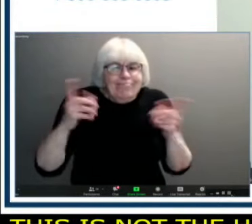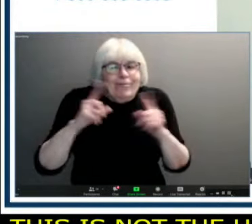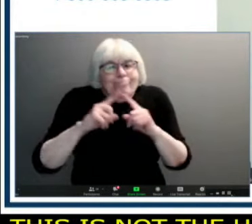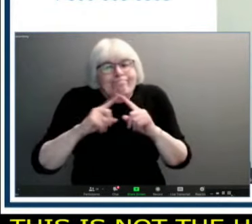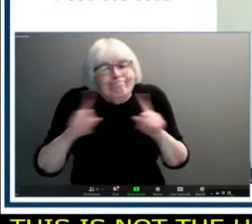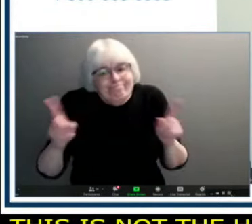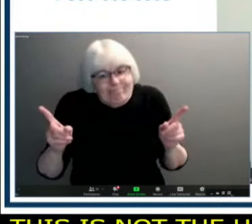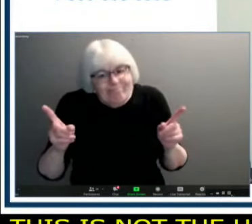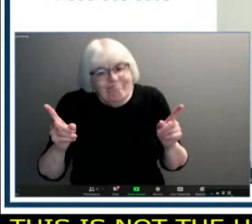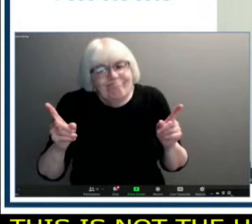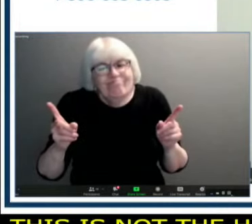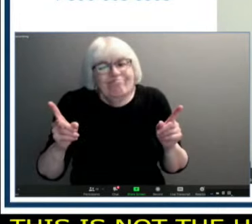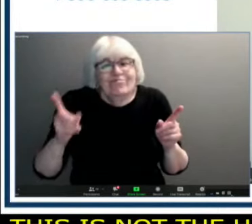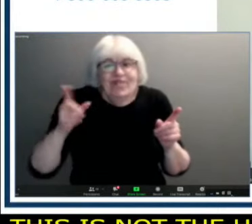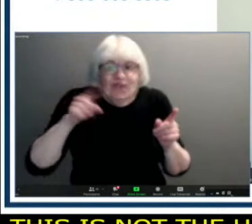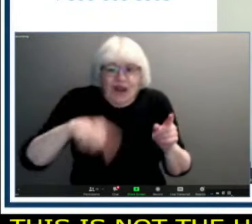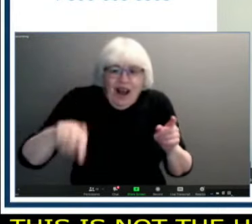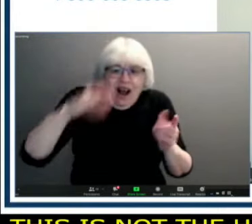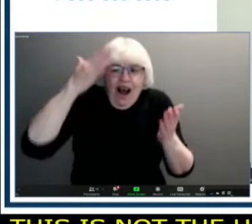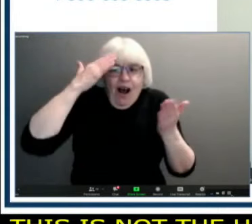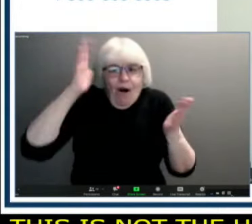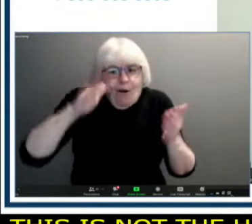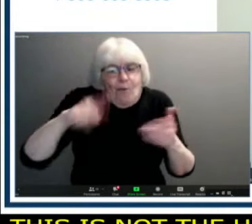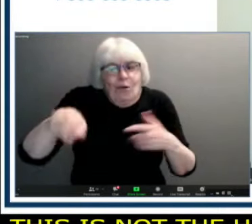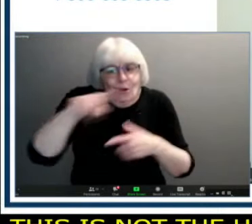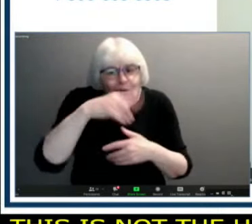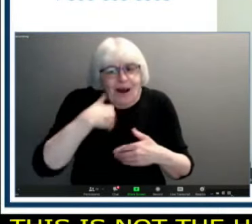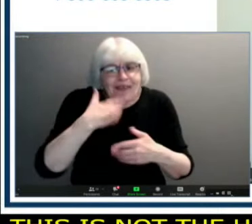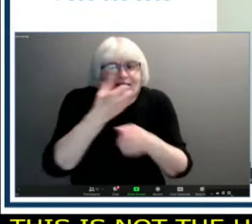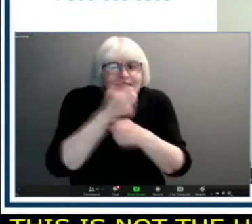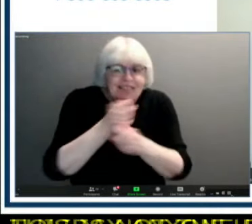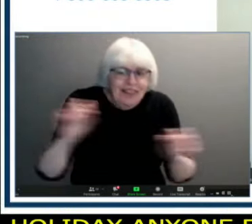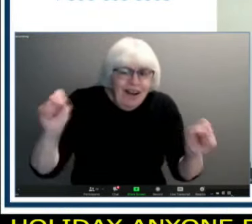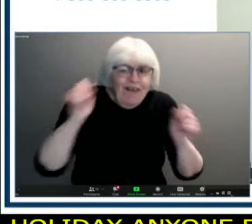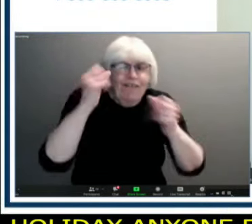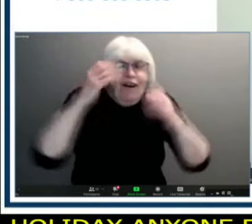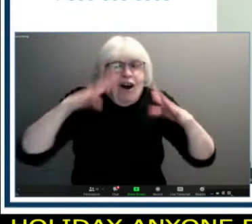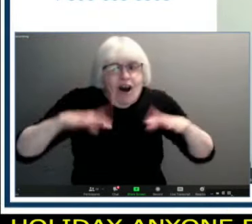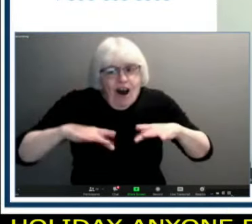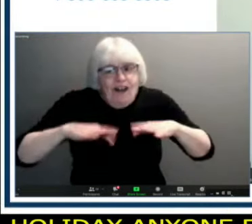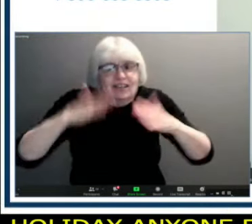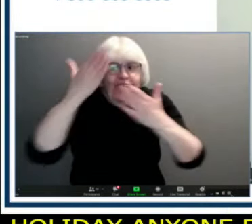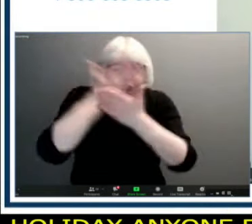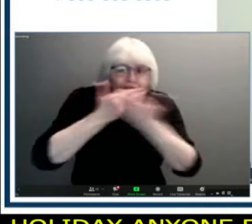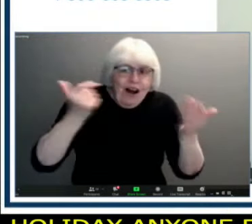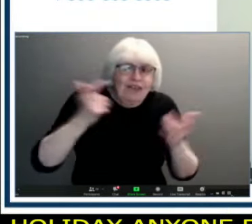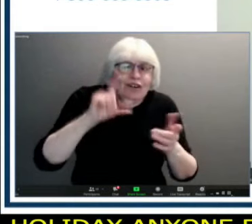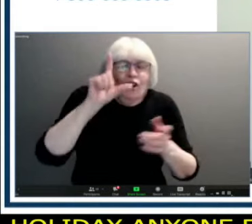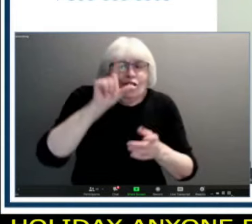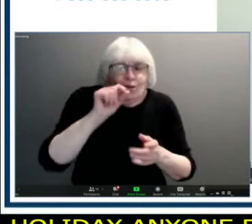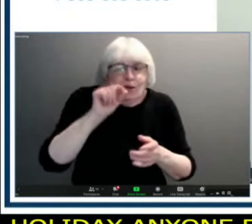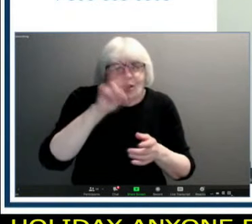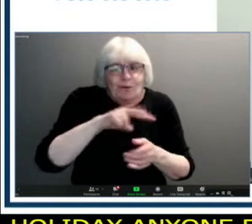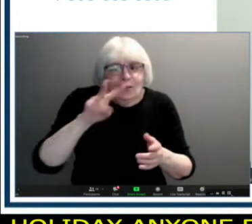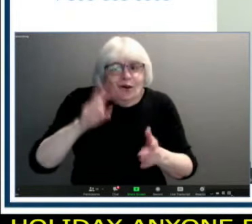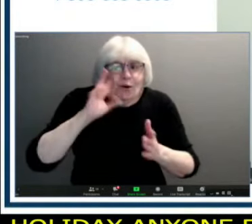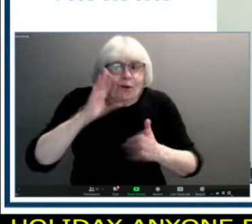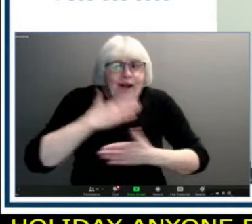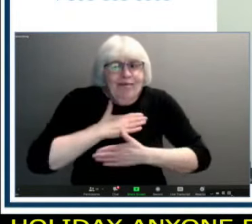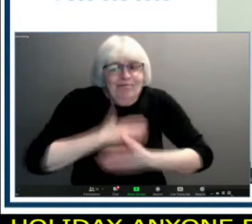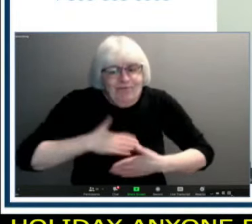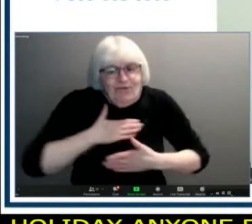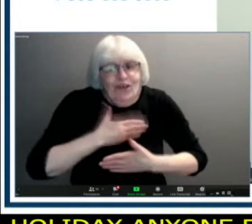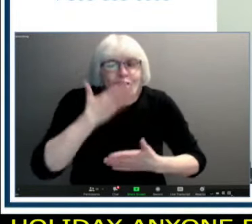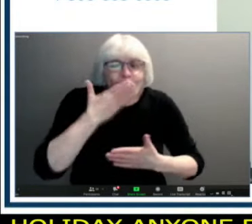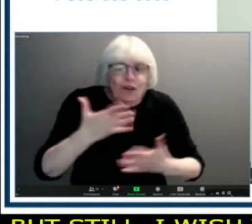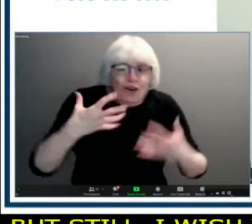your family a safe holiday, and I hope that 2022 brings you joy and good health, and sees us get through